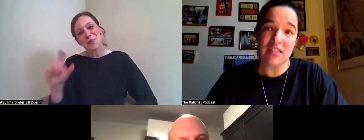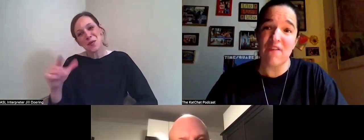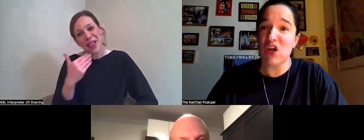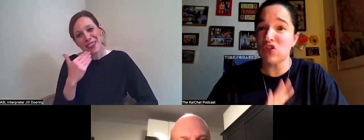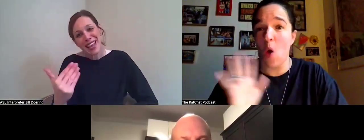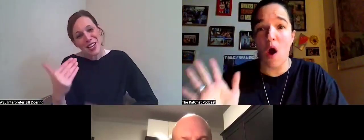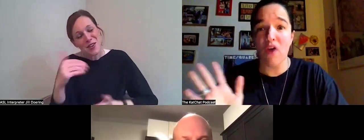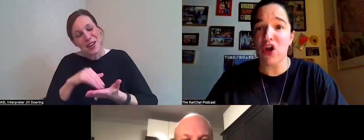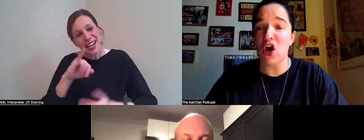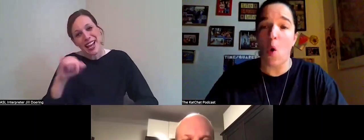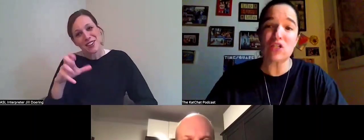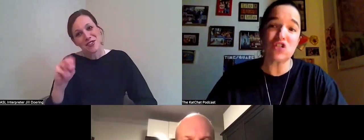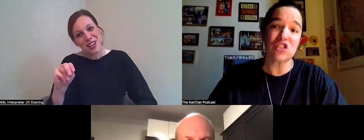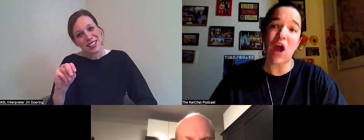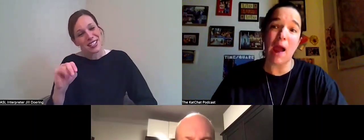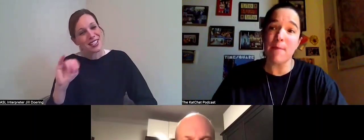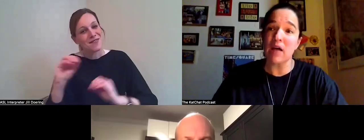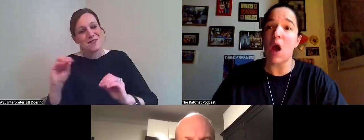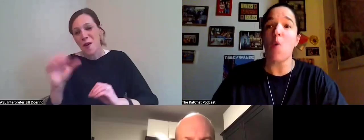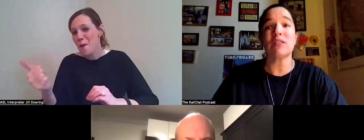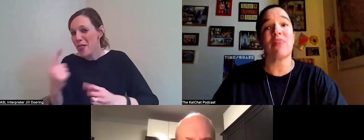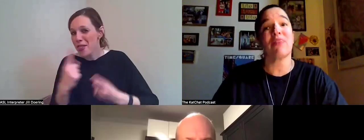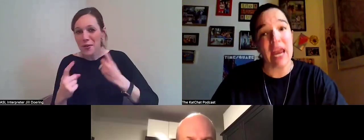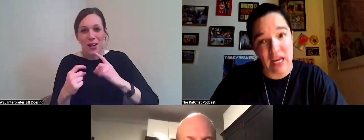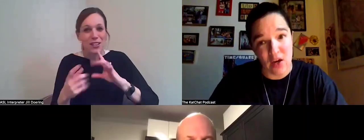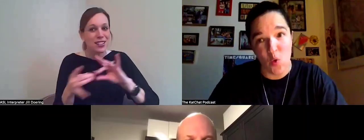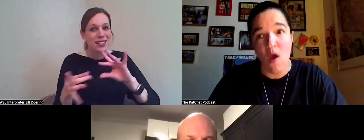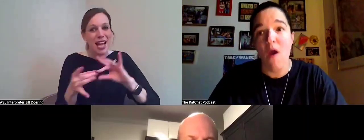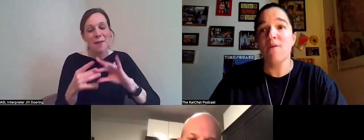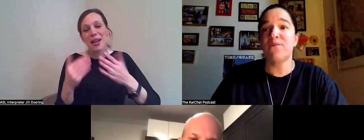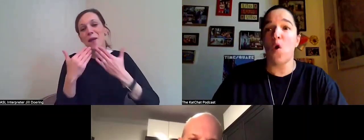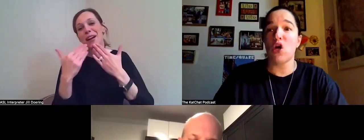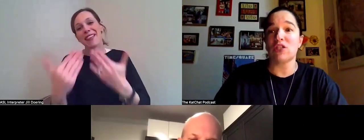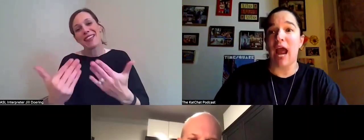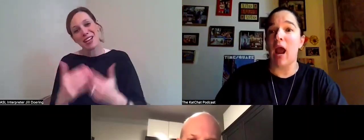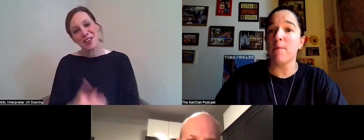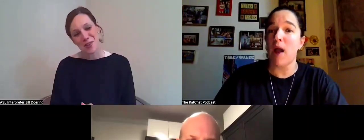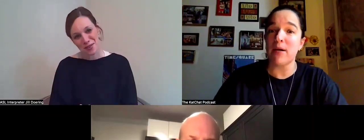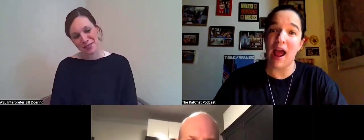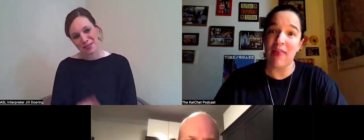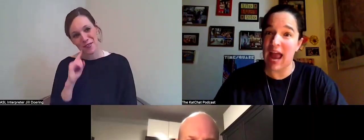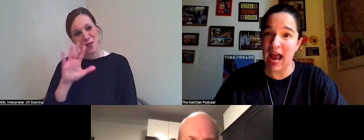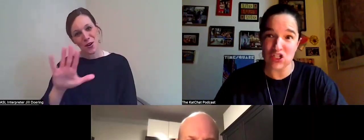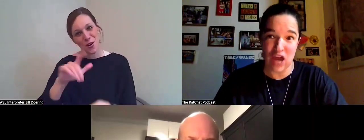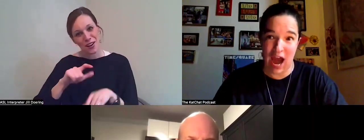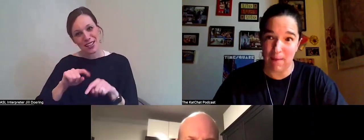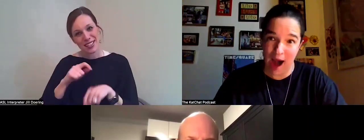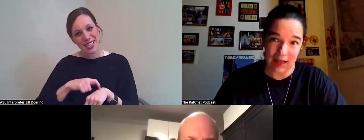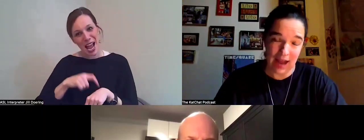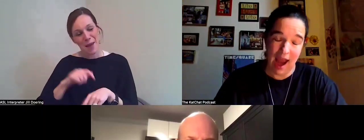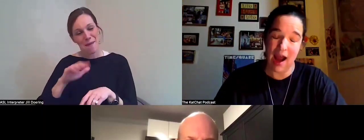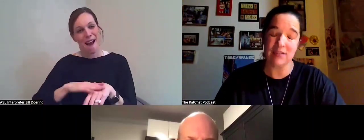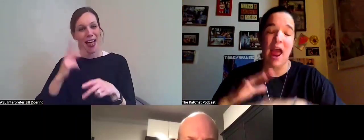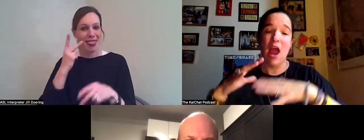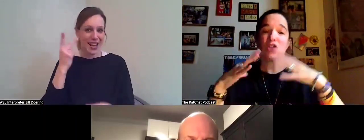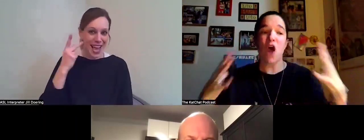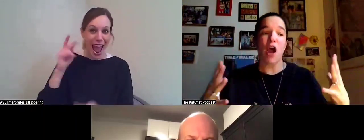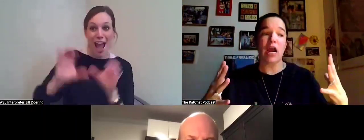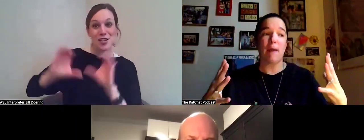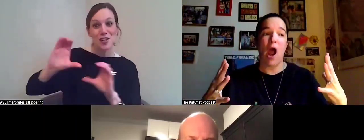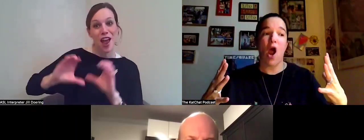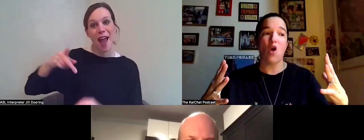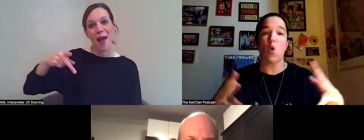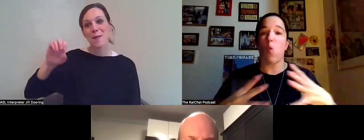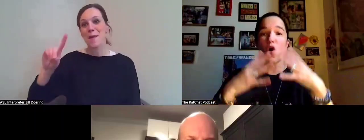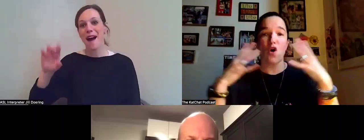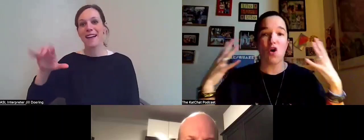again, Chase. And if there's no other questions or comments, I want to thank you for all your time coming on the Cat Chat podcast,